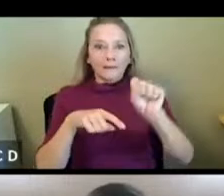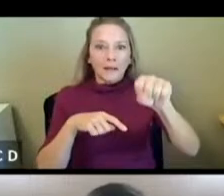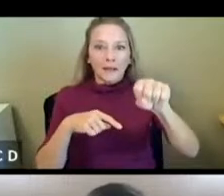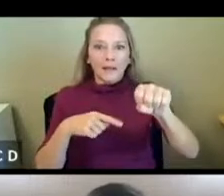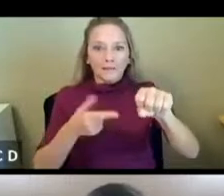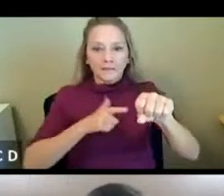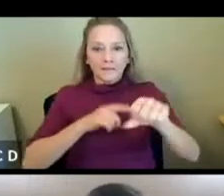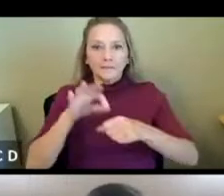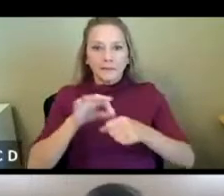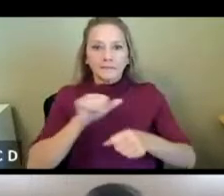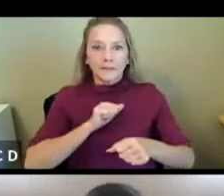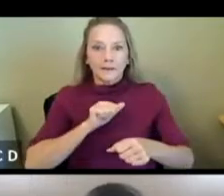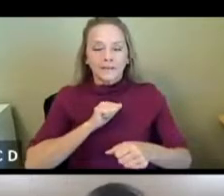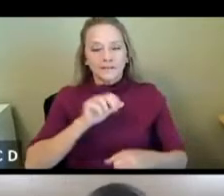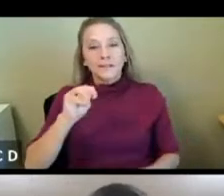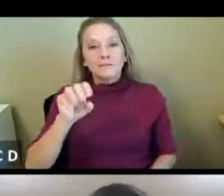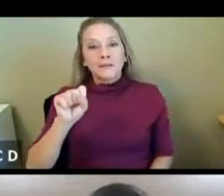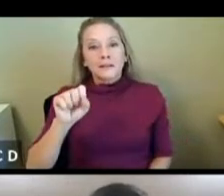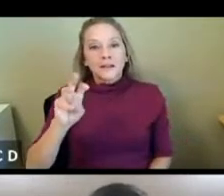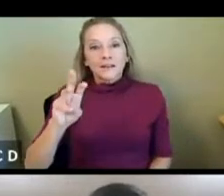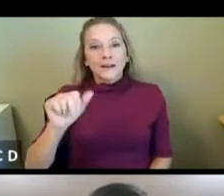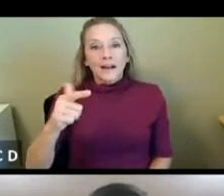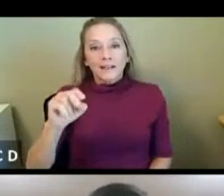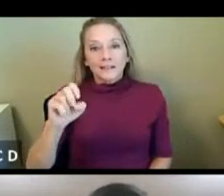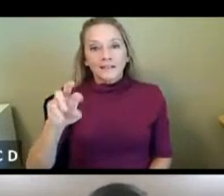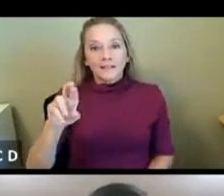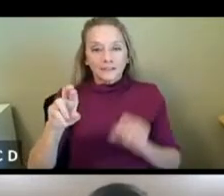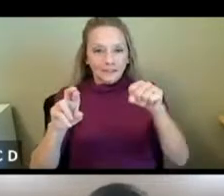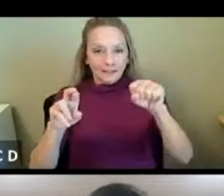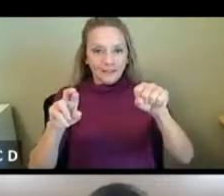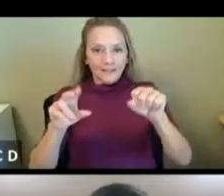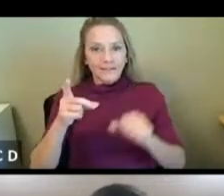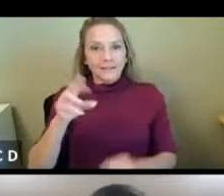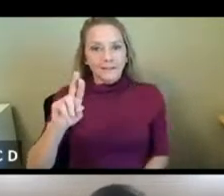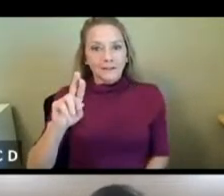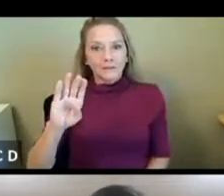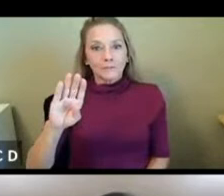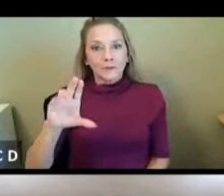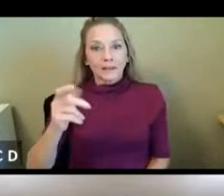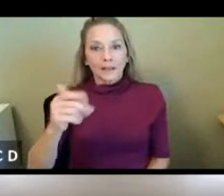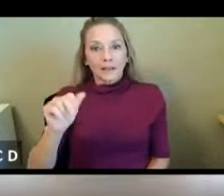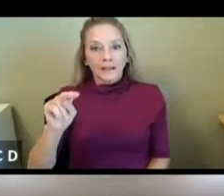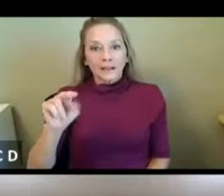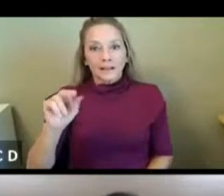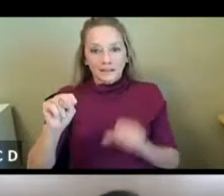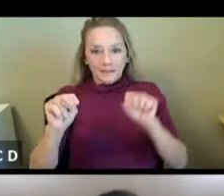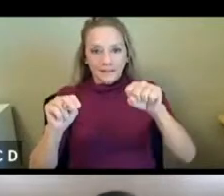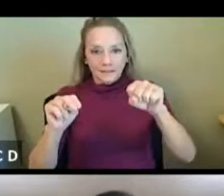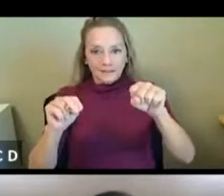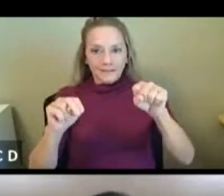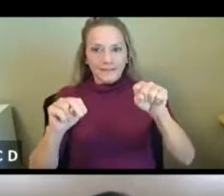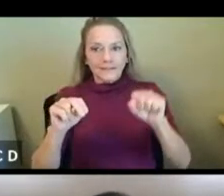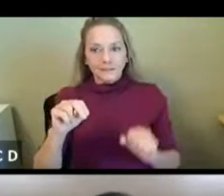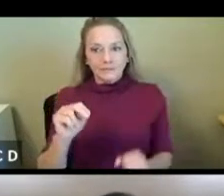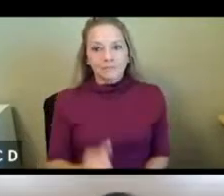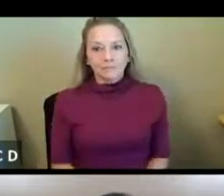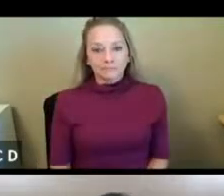Ms. Wagner, Yes. and Dr. Buchanan. Yes.